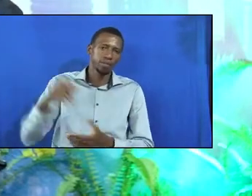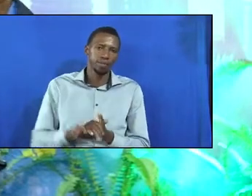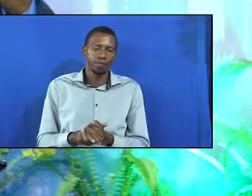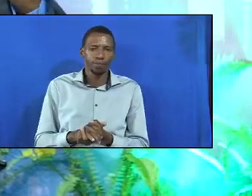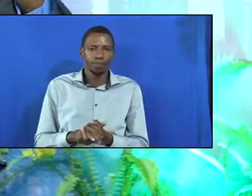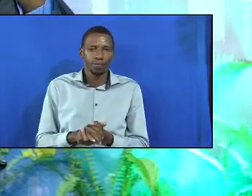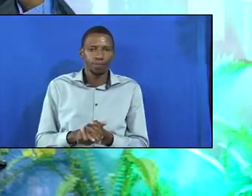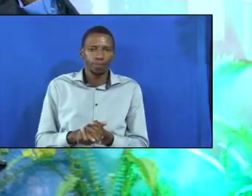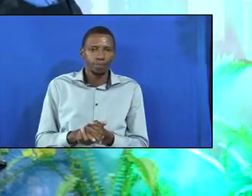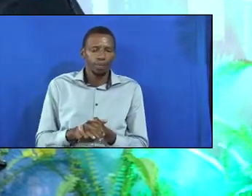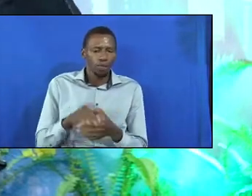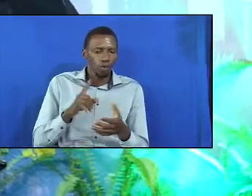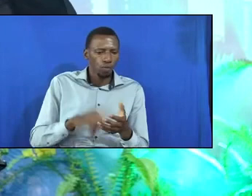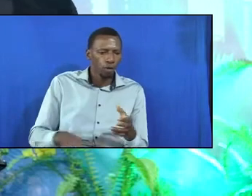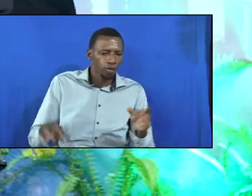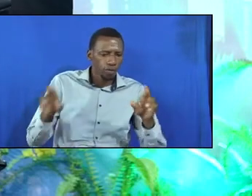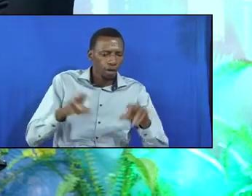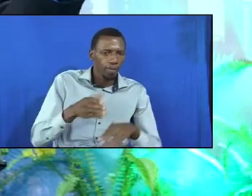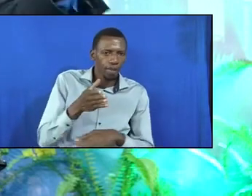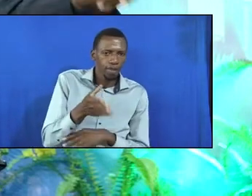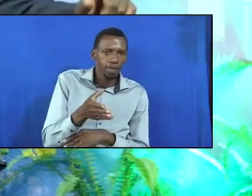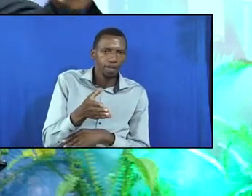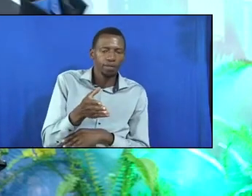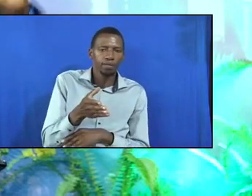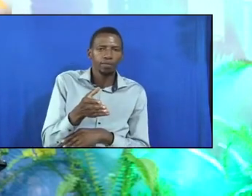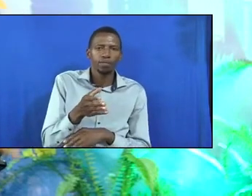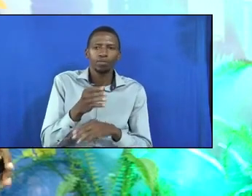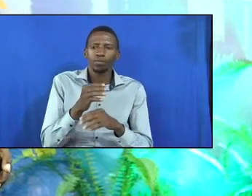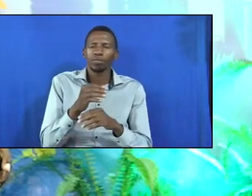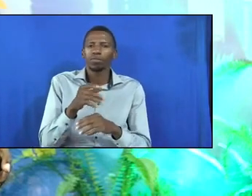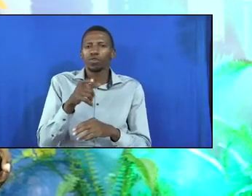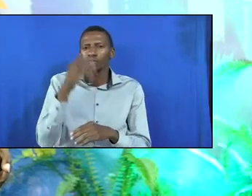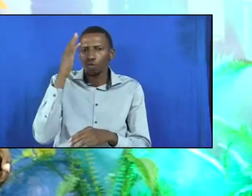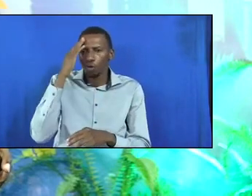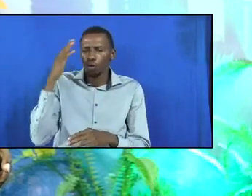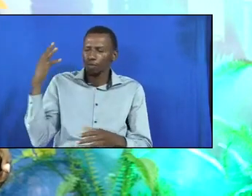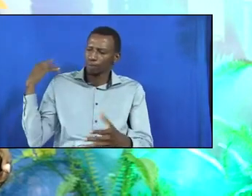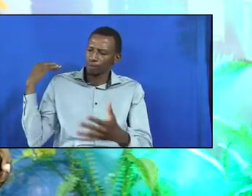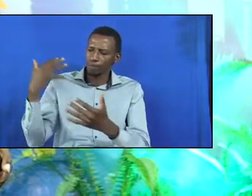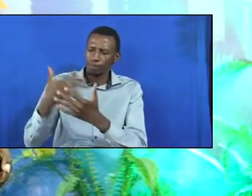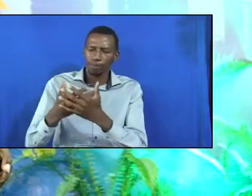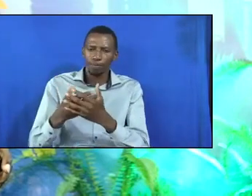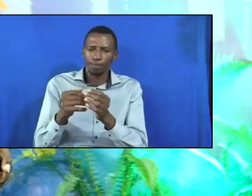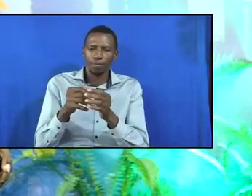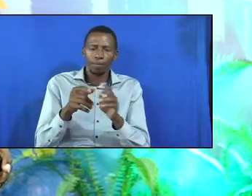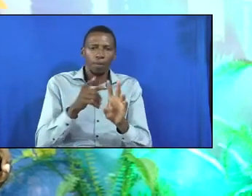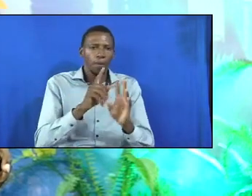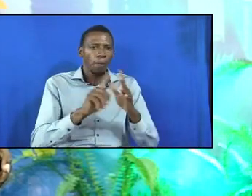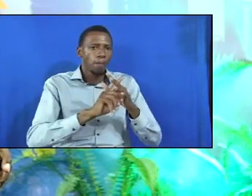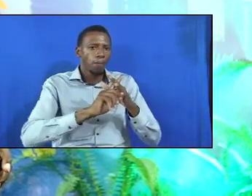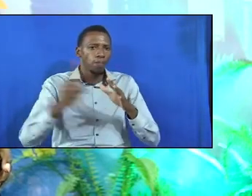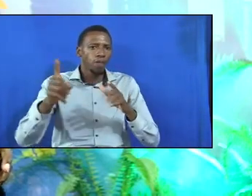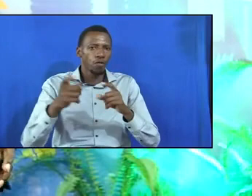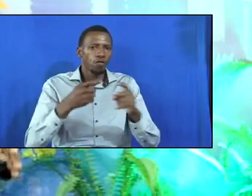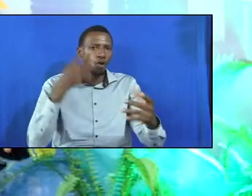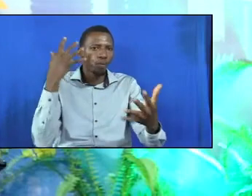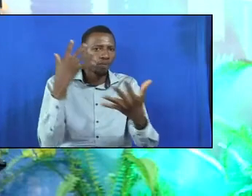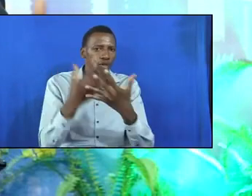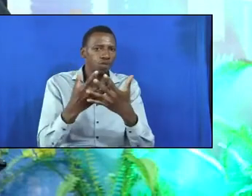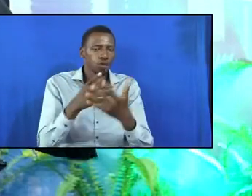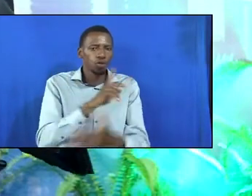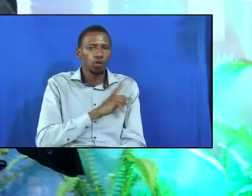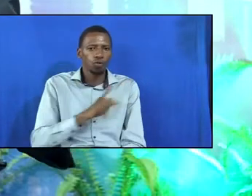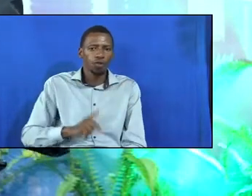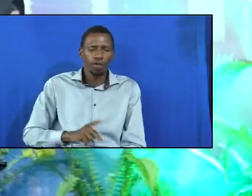happening? Nobody was known to escape from Herod's prisons. If you continue reading, you